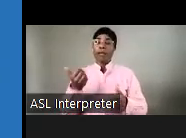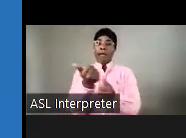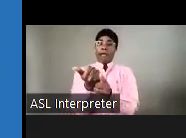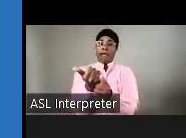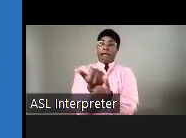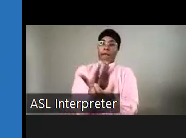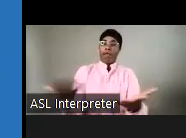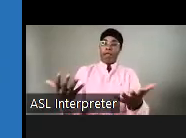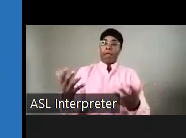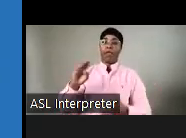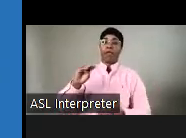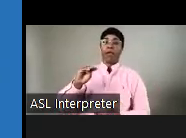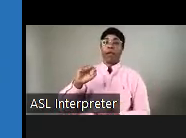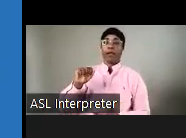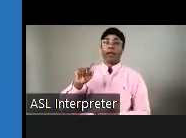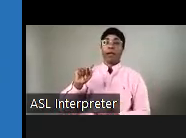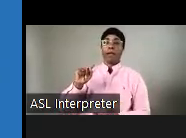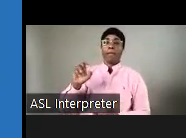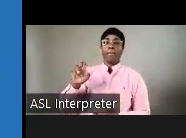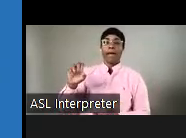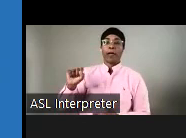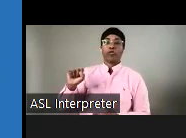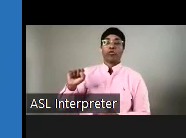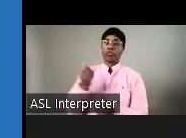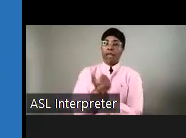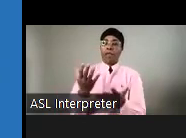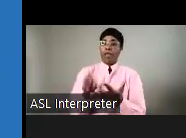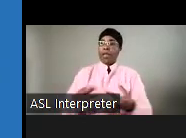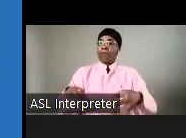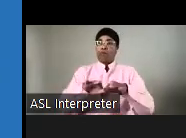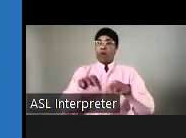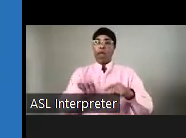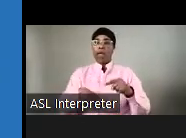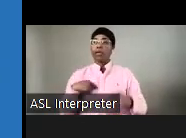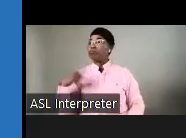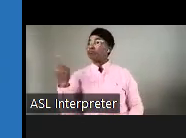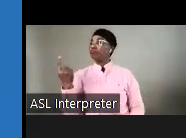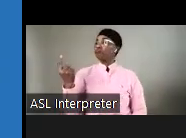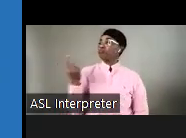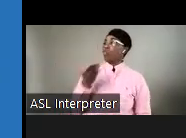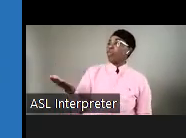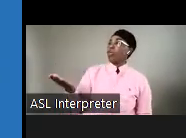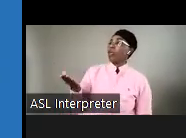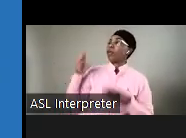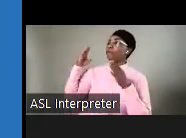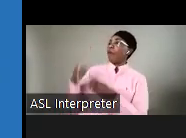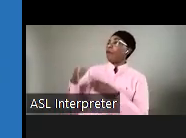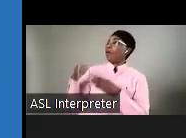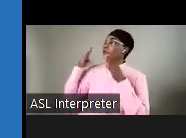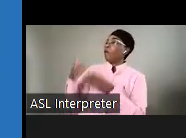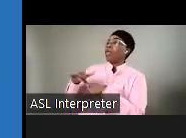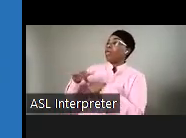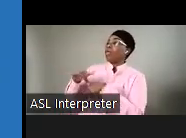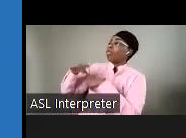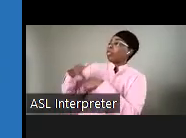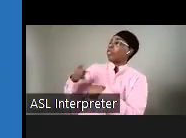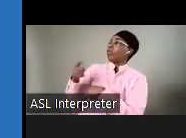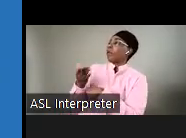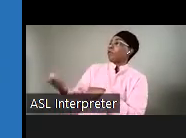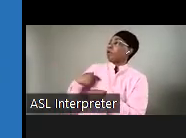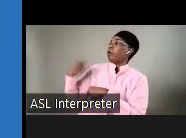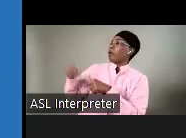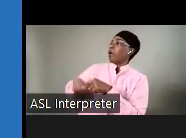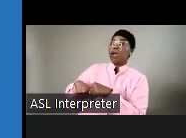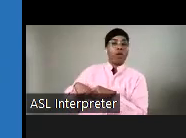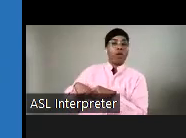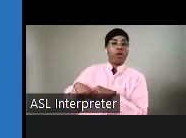You can't just focus on the one thing. Everything is piled up on top of each other on the same acreages, and everything should